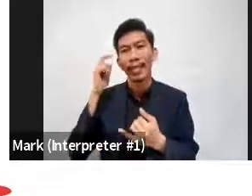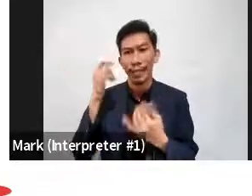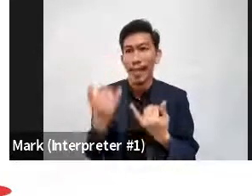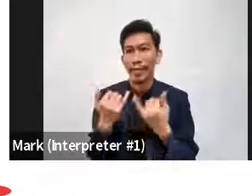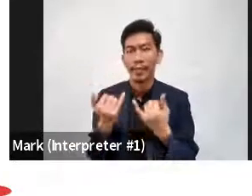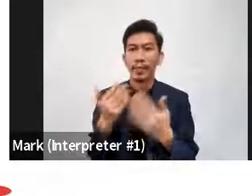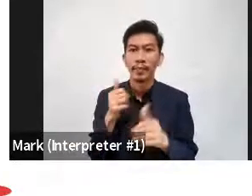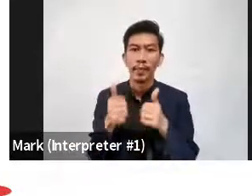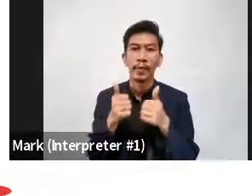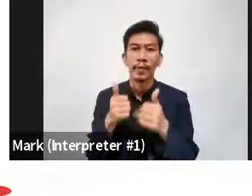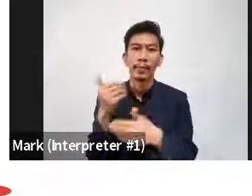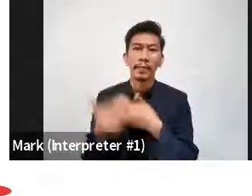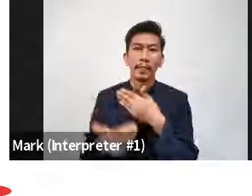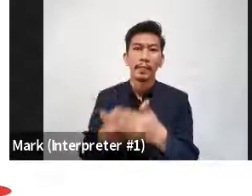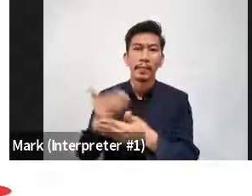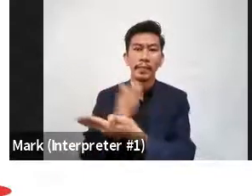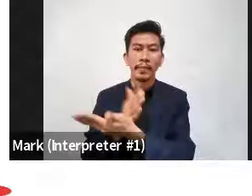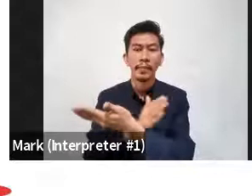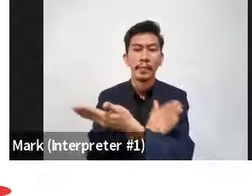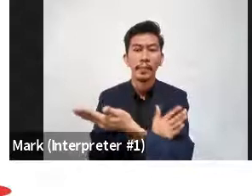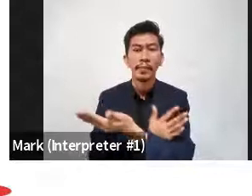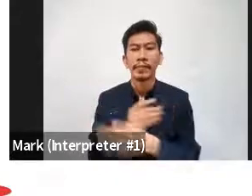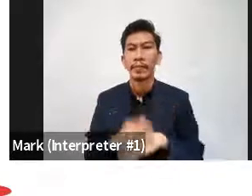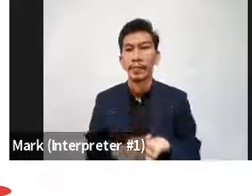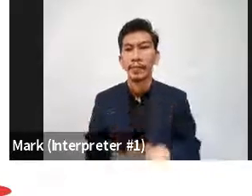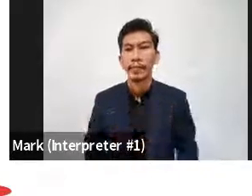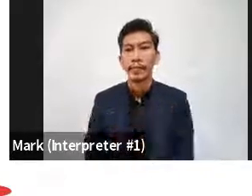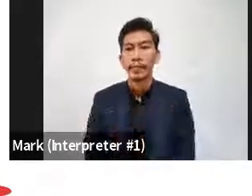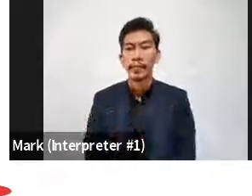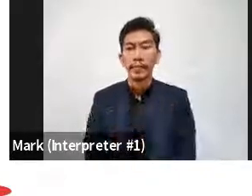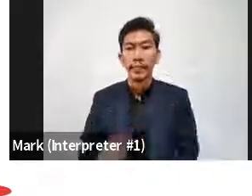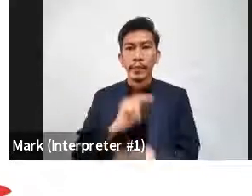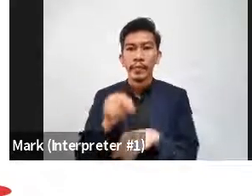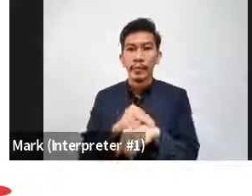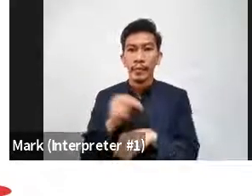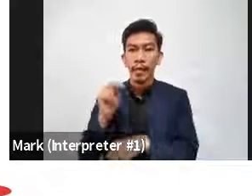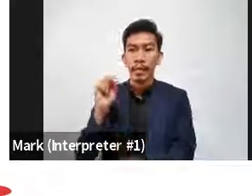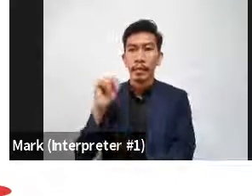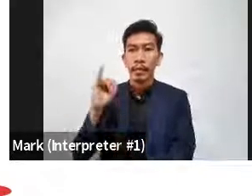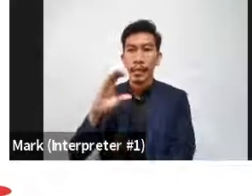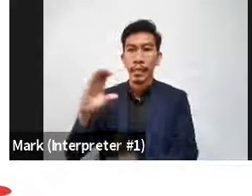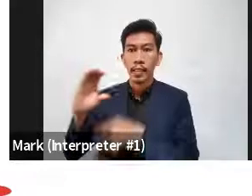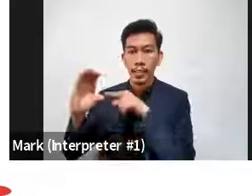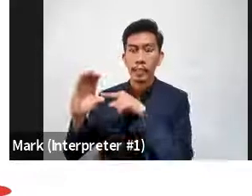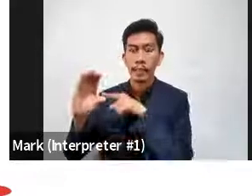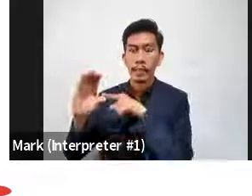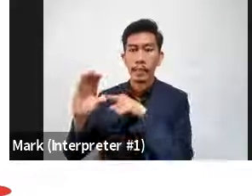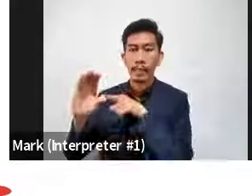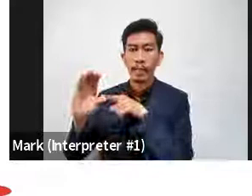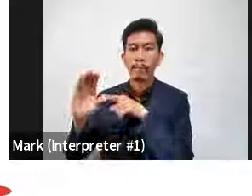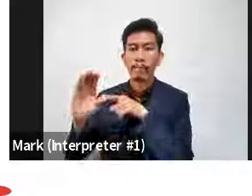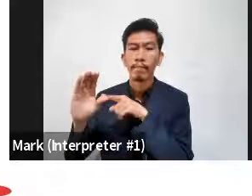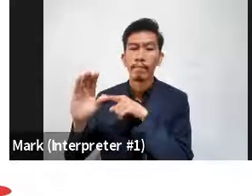But even in the interim is still not in place. The National Integrated Cancer Control Council, we